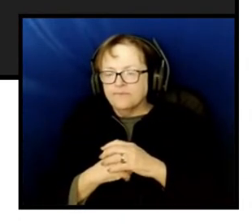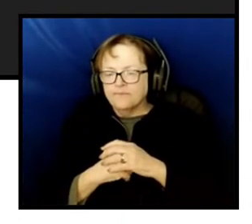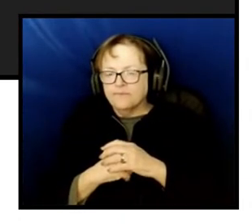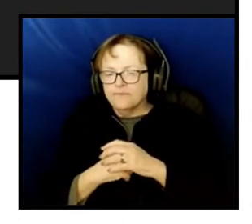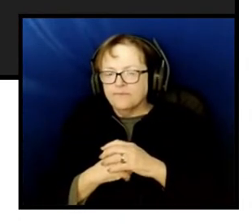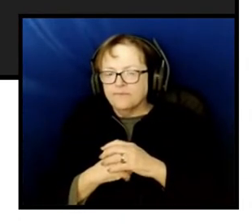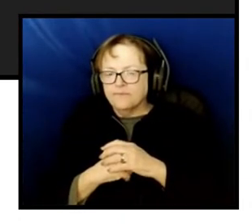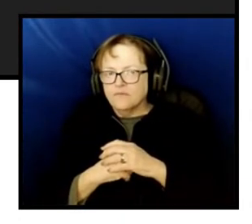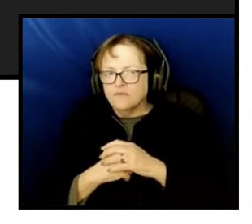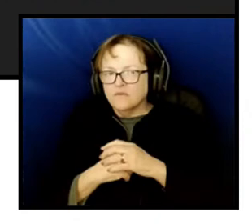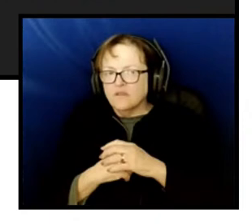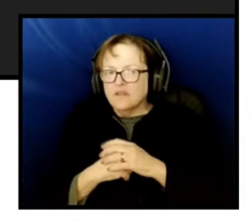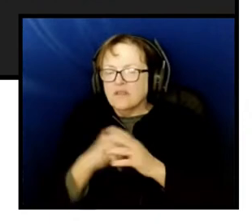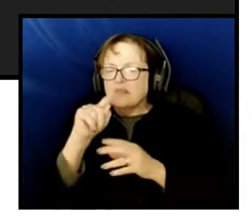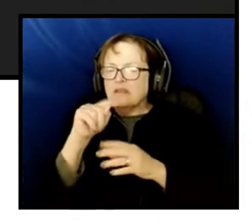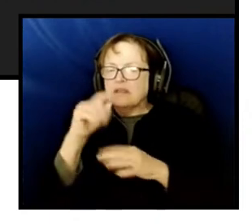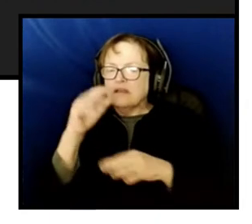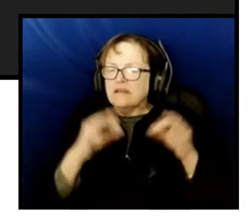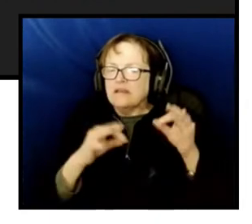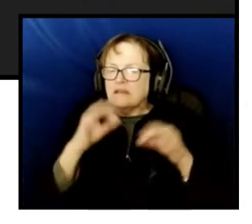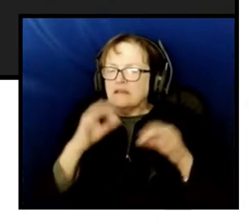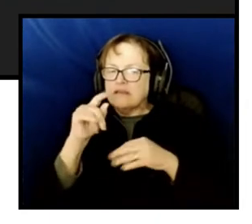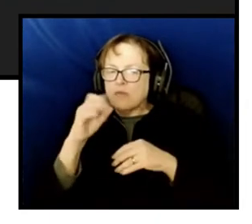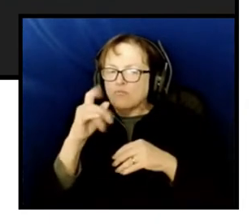One is Temperance.